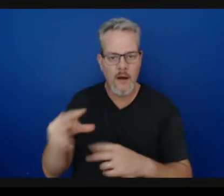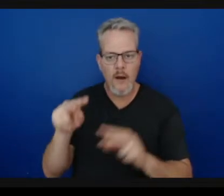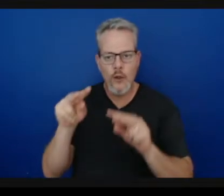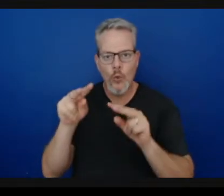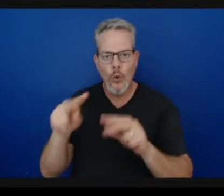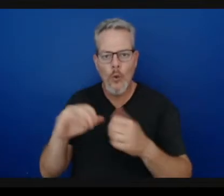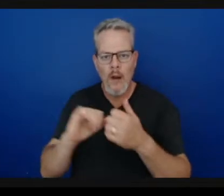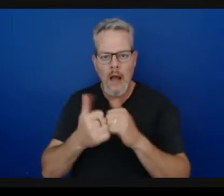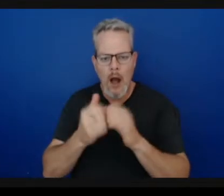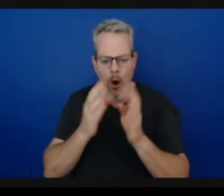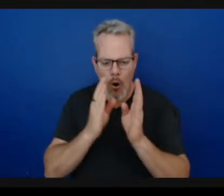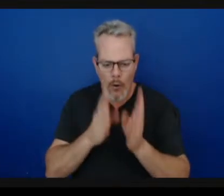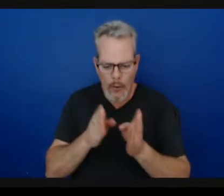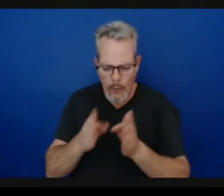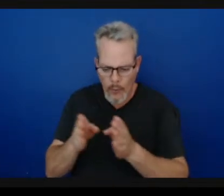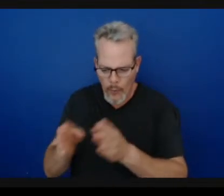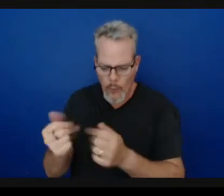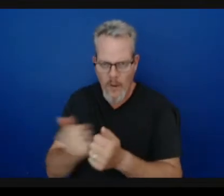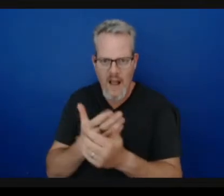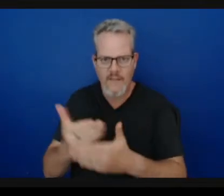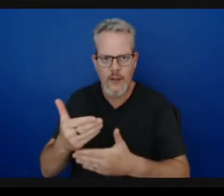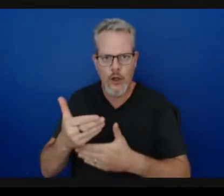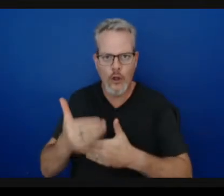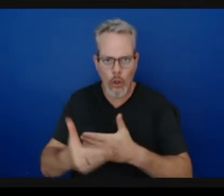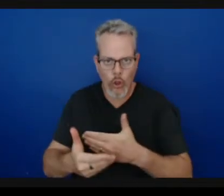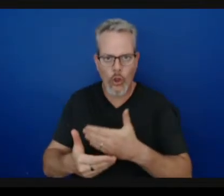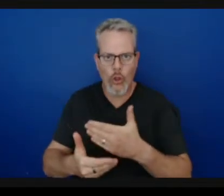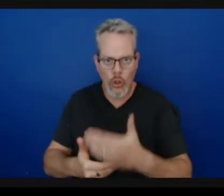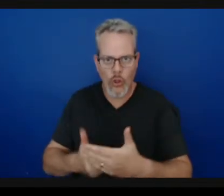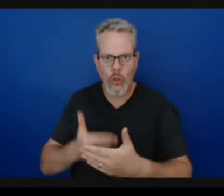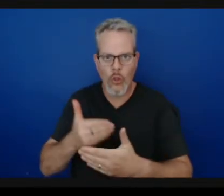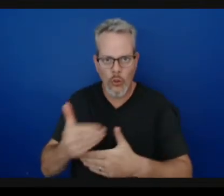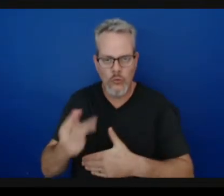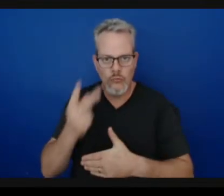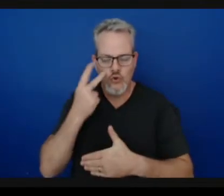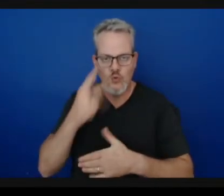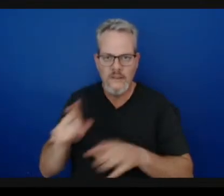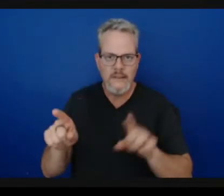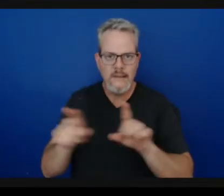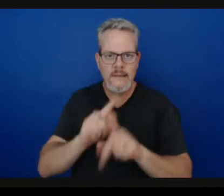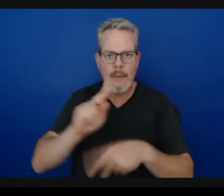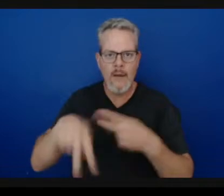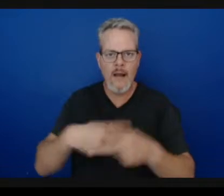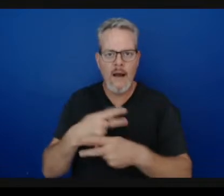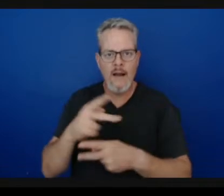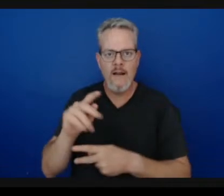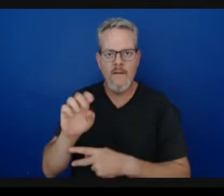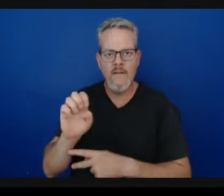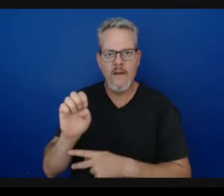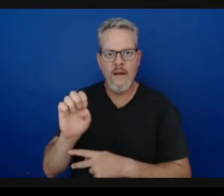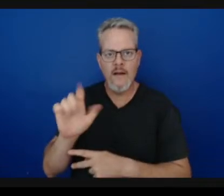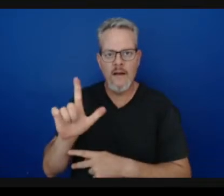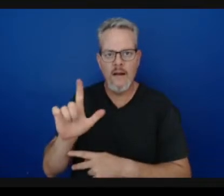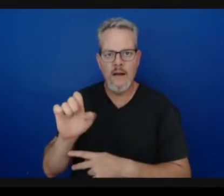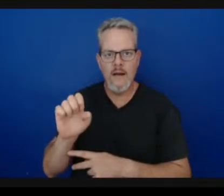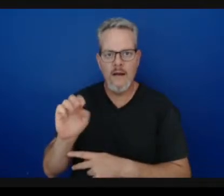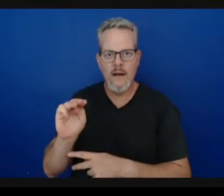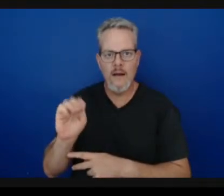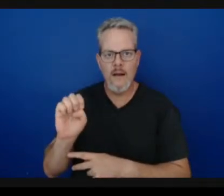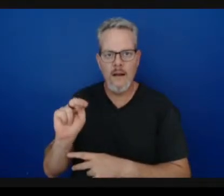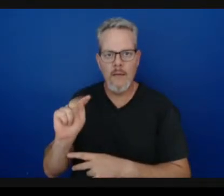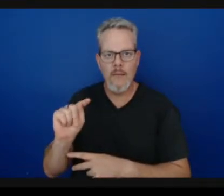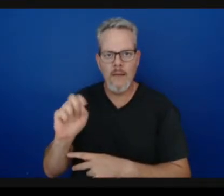things unfolded next, and you'll see that the same elements are in play. It just actually, the hand played out a little differently in that